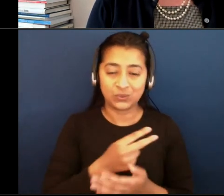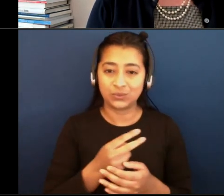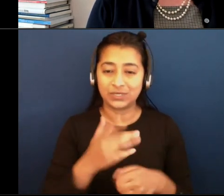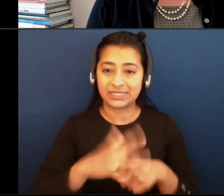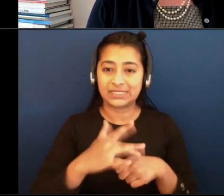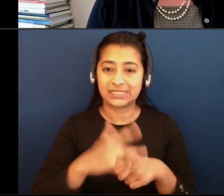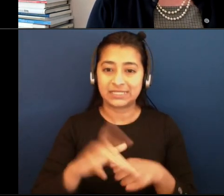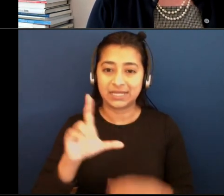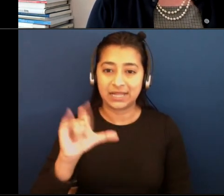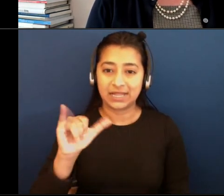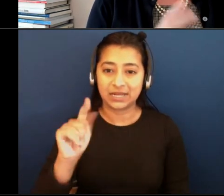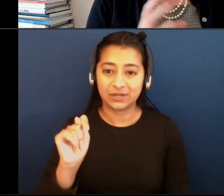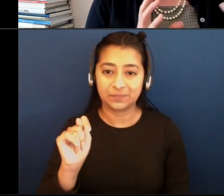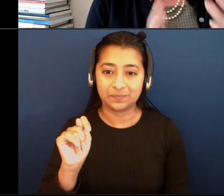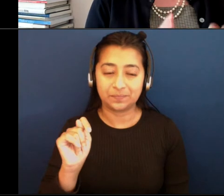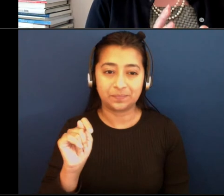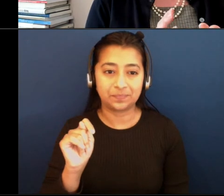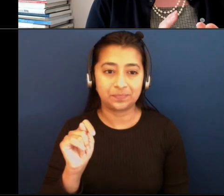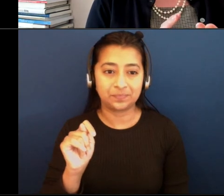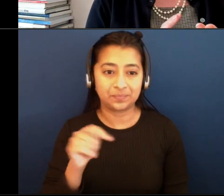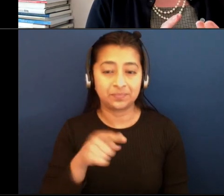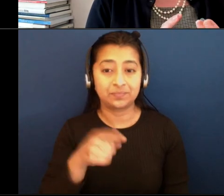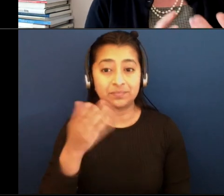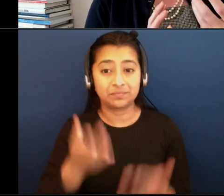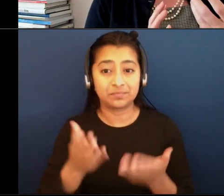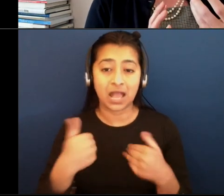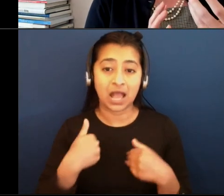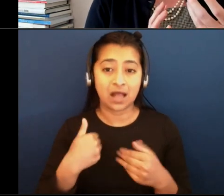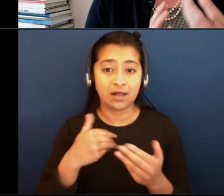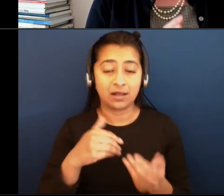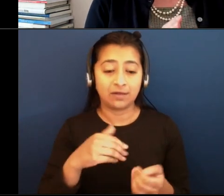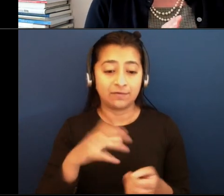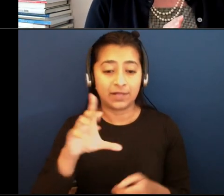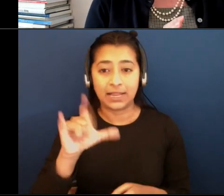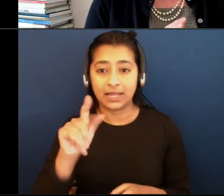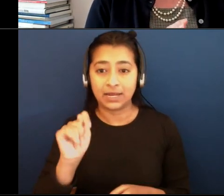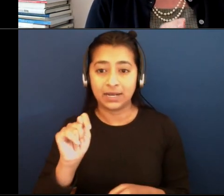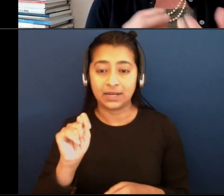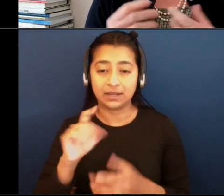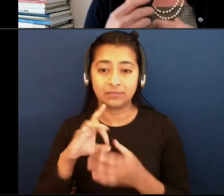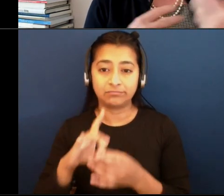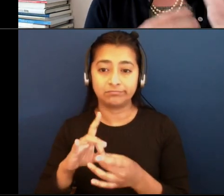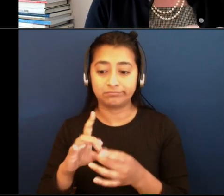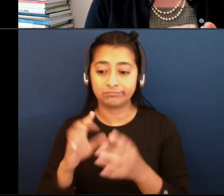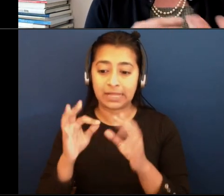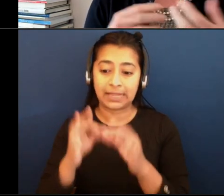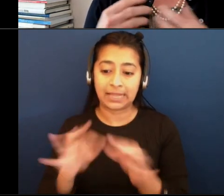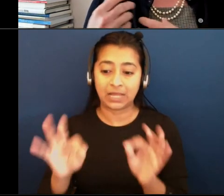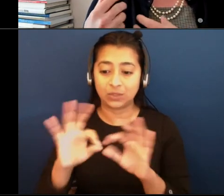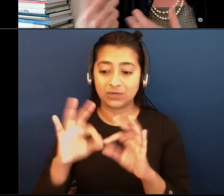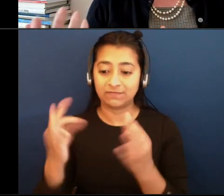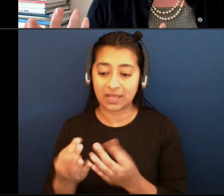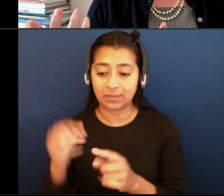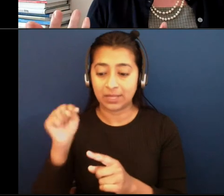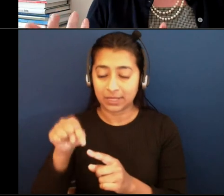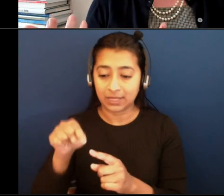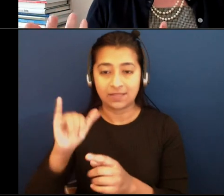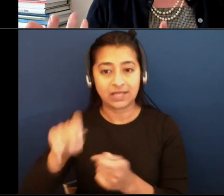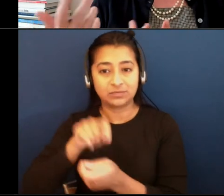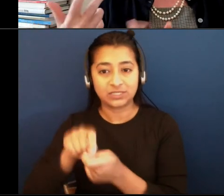and you know, they might have their literature on the language family and that language, but